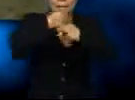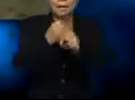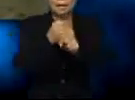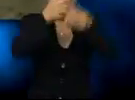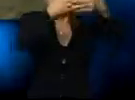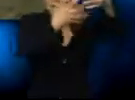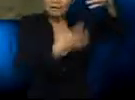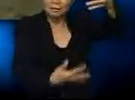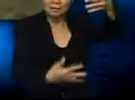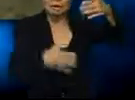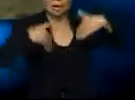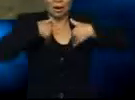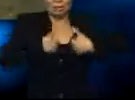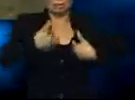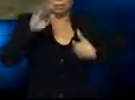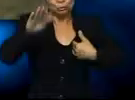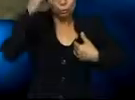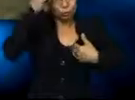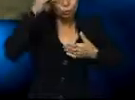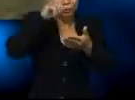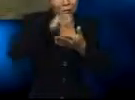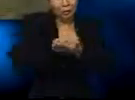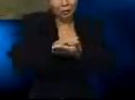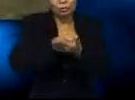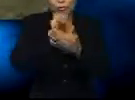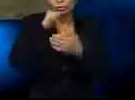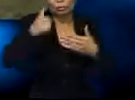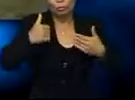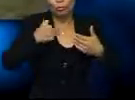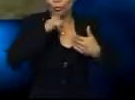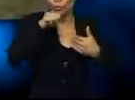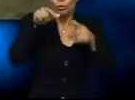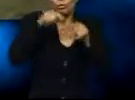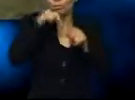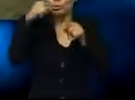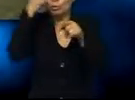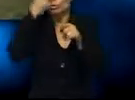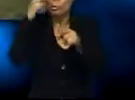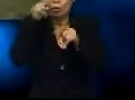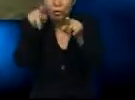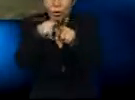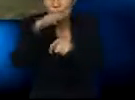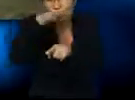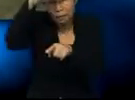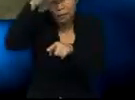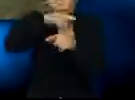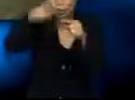Make a list of the animals you know of that do not look like their parents when they are young.